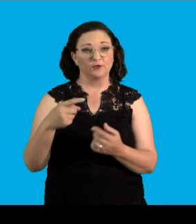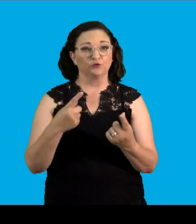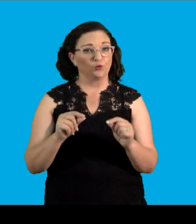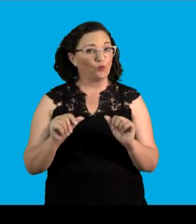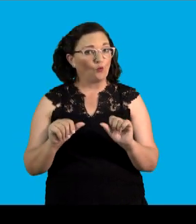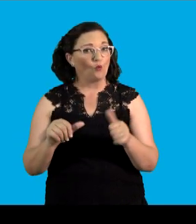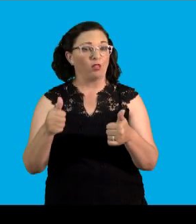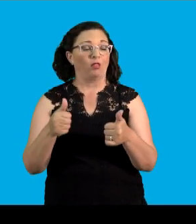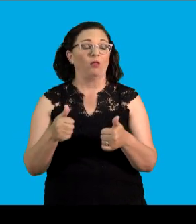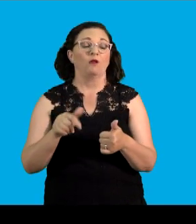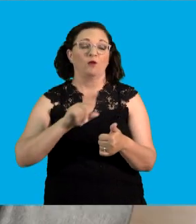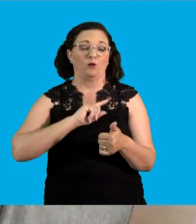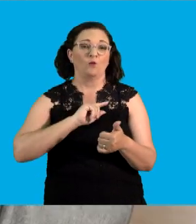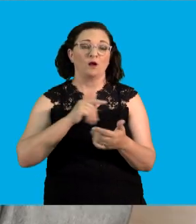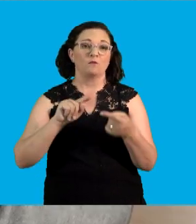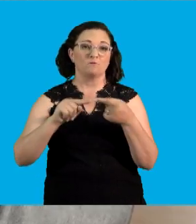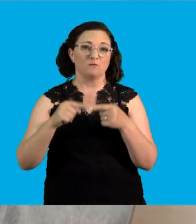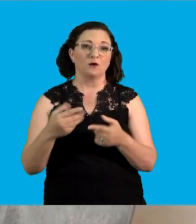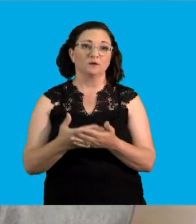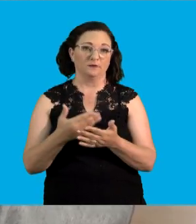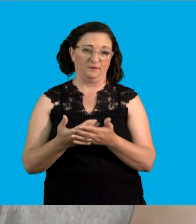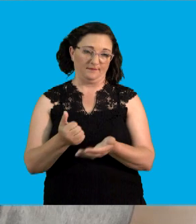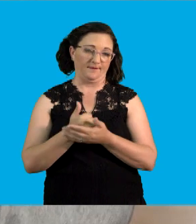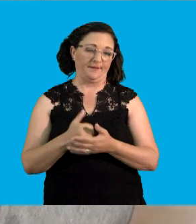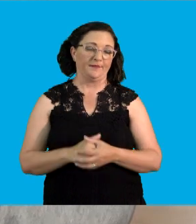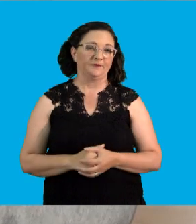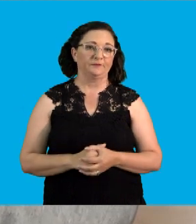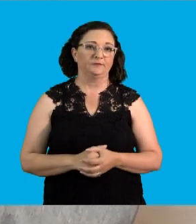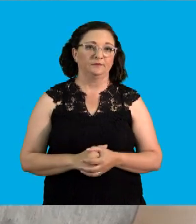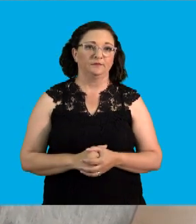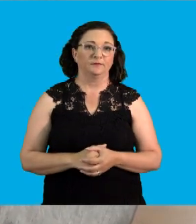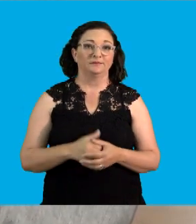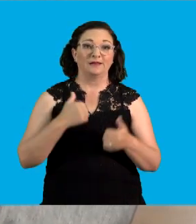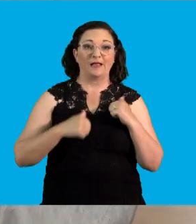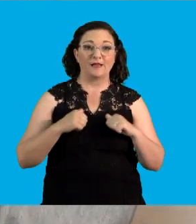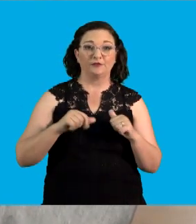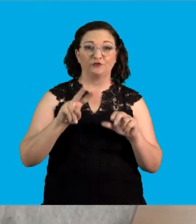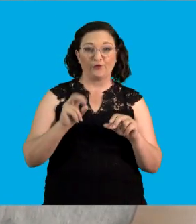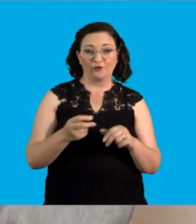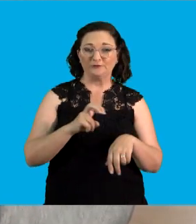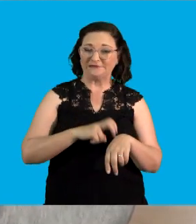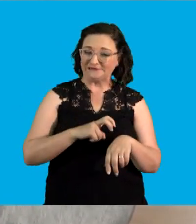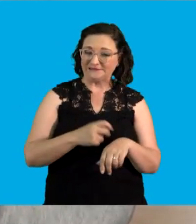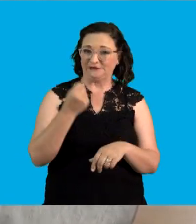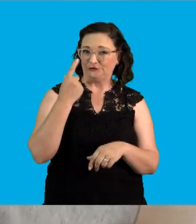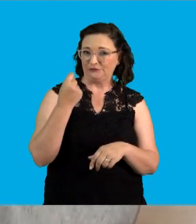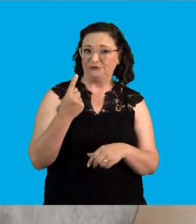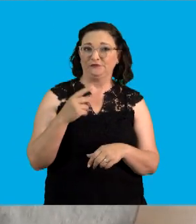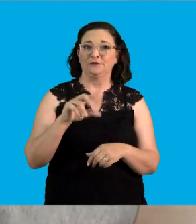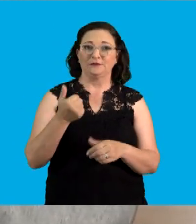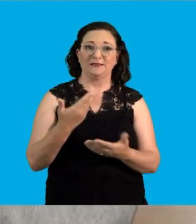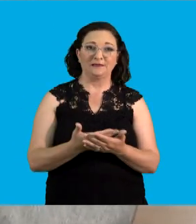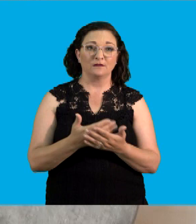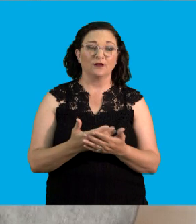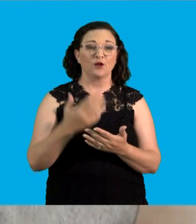do well in it so that you can do well in your exam. So these are the action verbs. You need to understand them just so you can